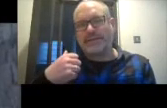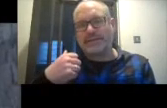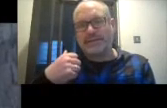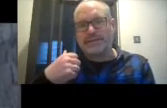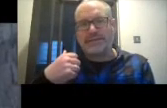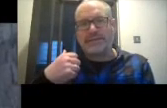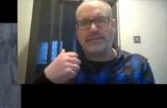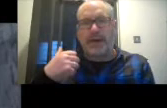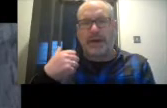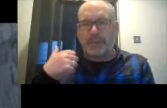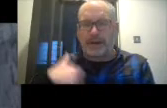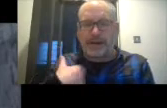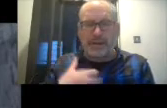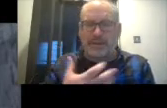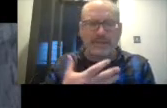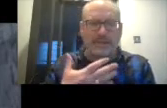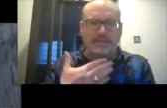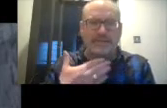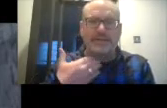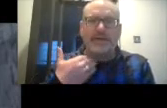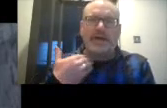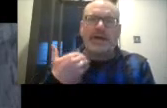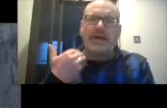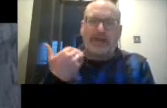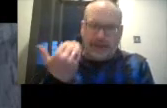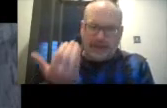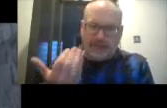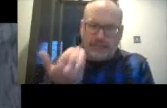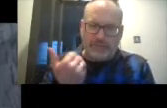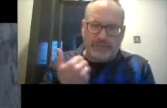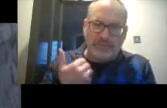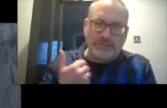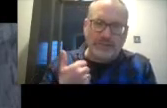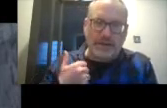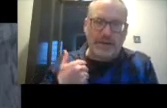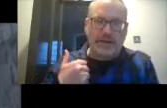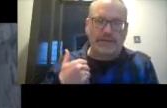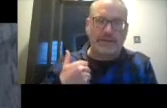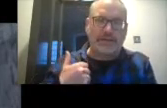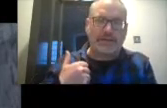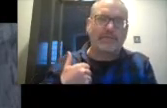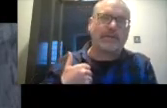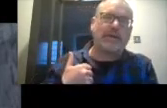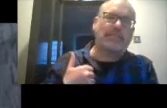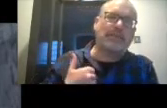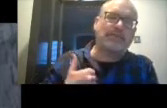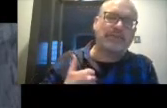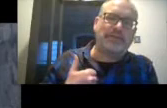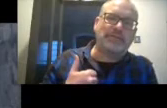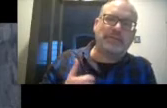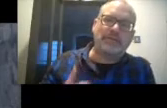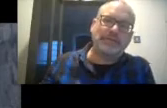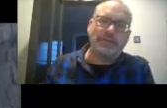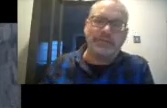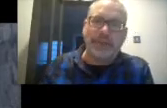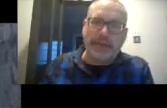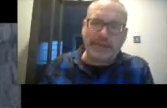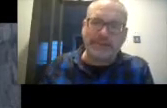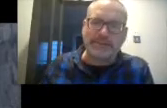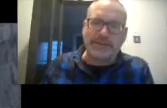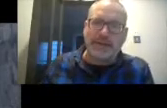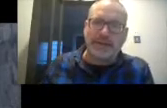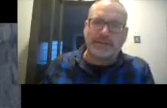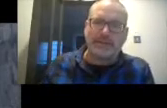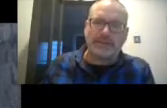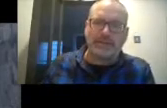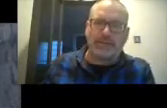in the 1860s, Parnell in the 1880s. And it was also used as a military prison during the Irish War of